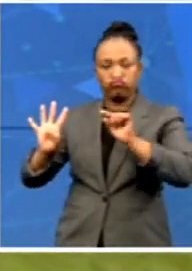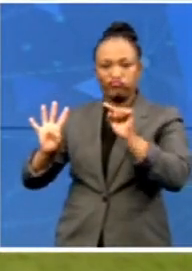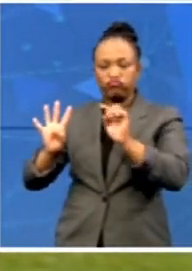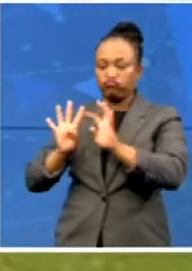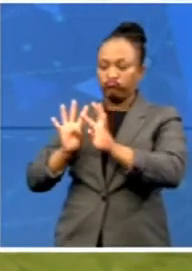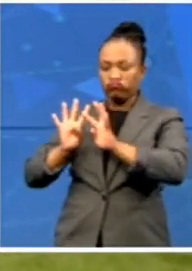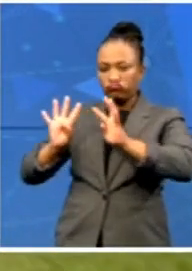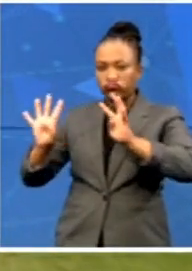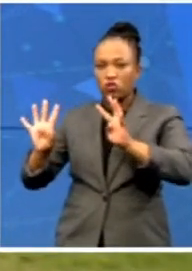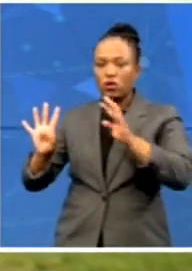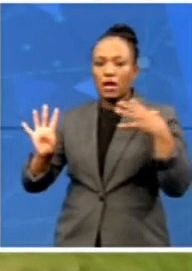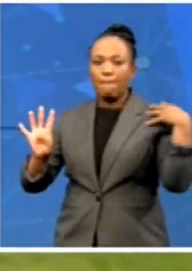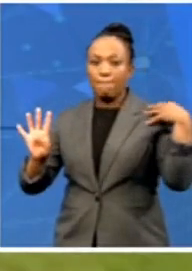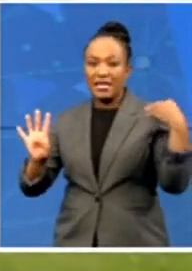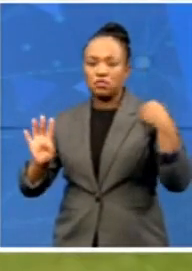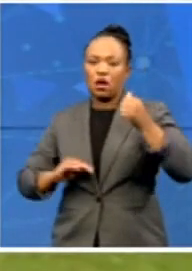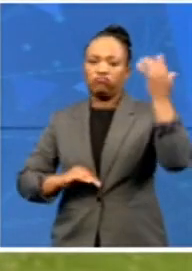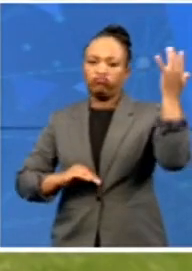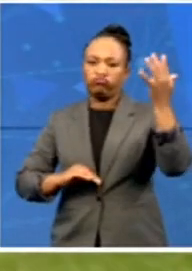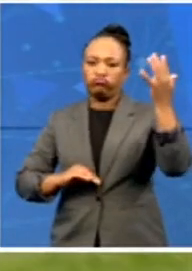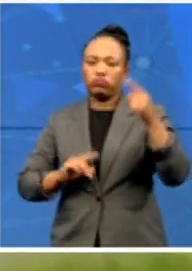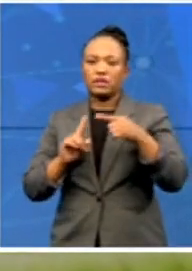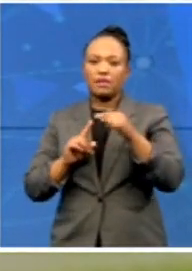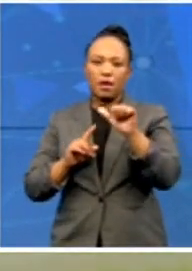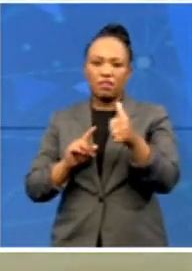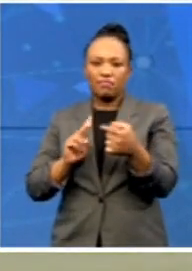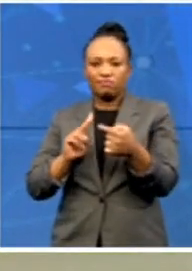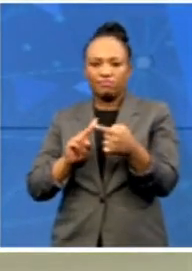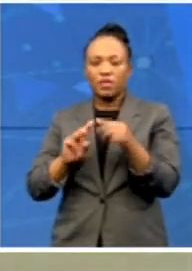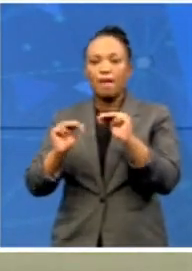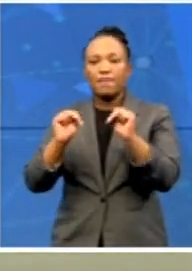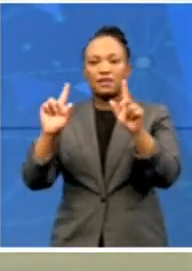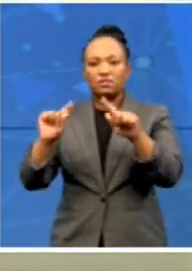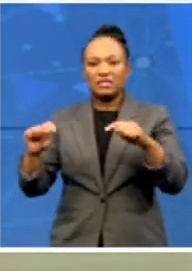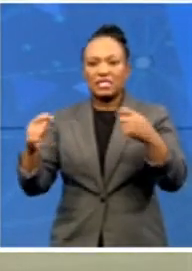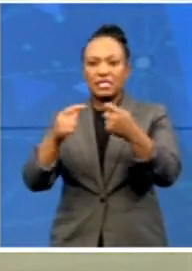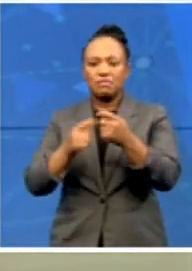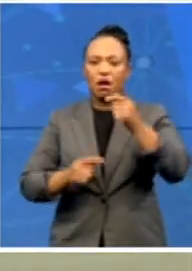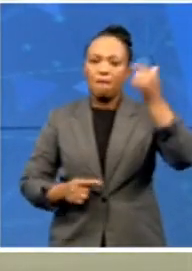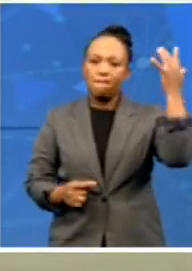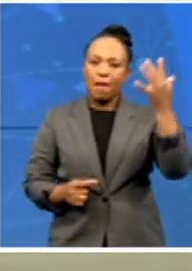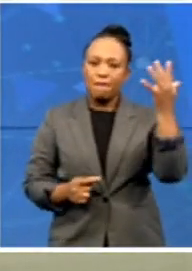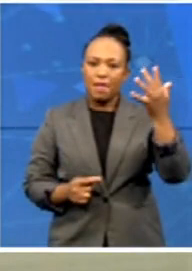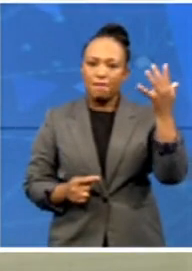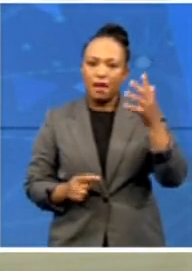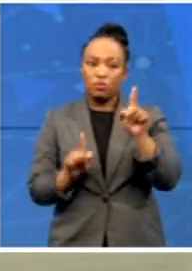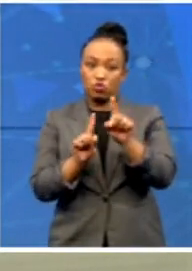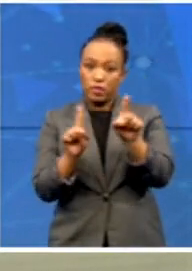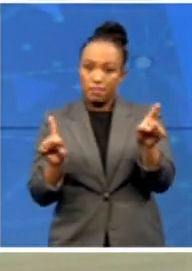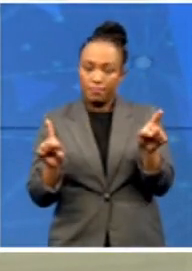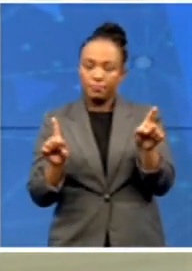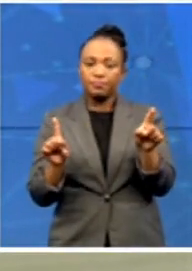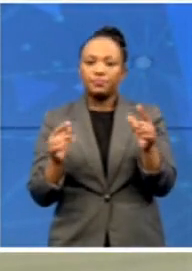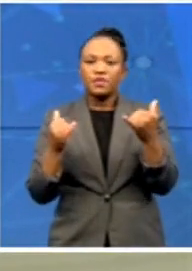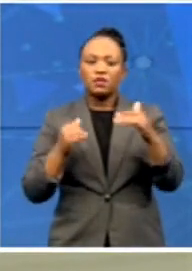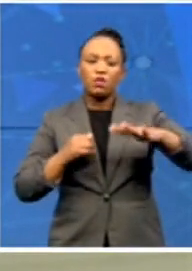and other police management team today. And just to tell you about the area that we are in Mthatha, and you